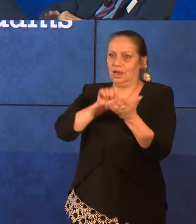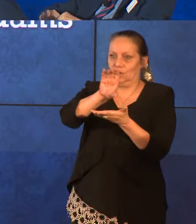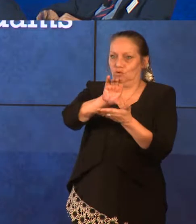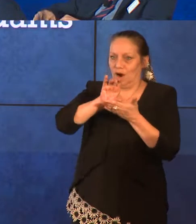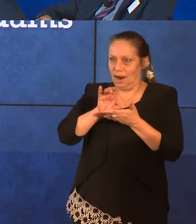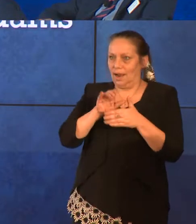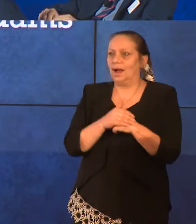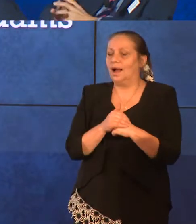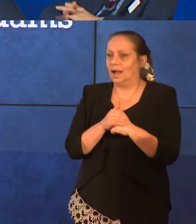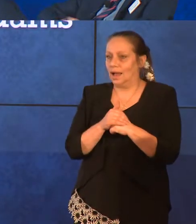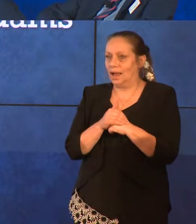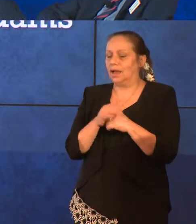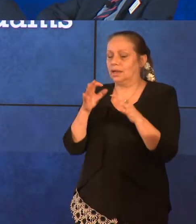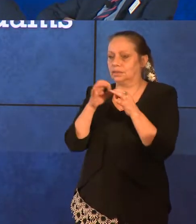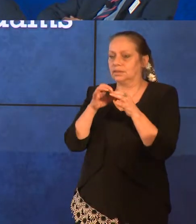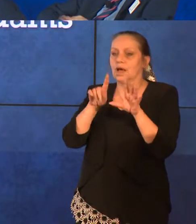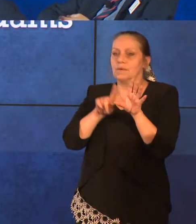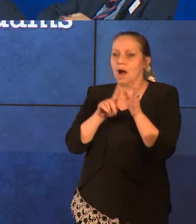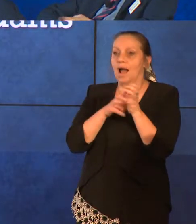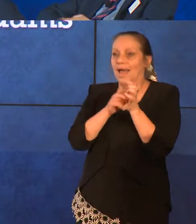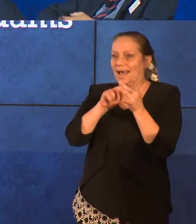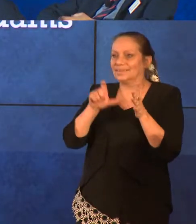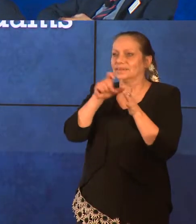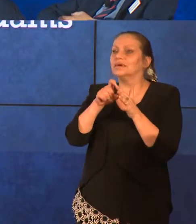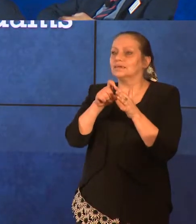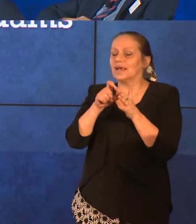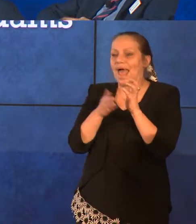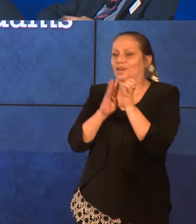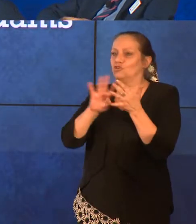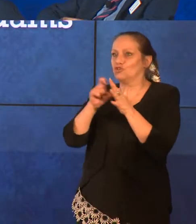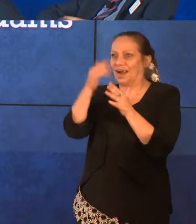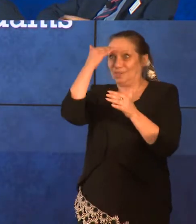Matters, United Brains, and By Accident too, which is very exciting, finally.